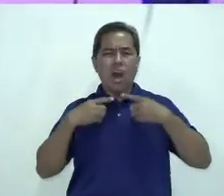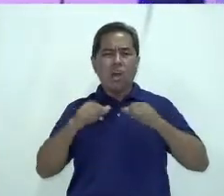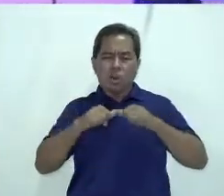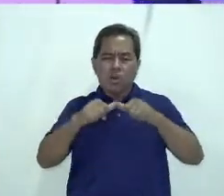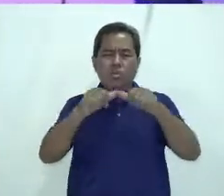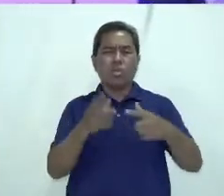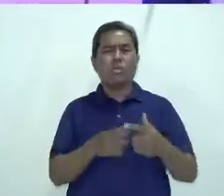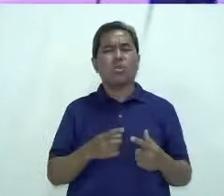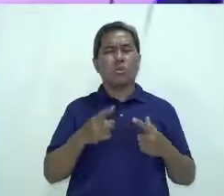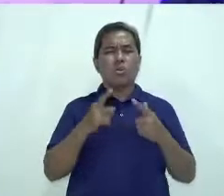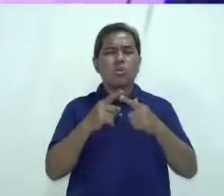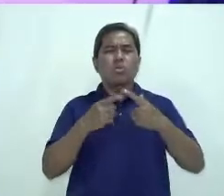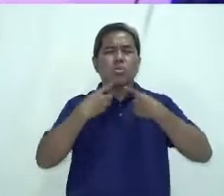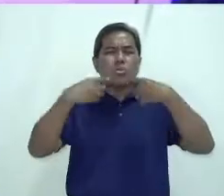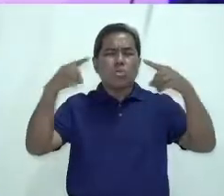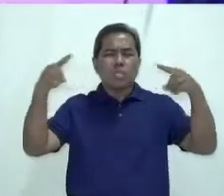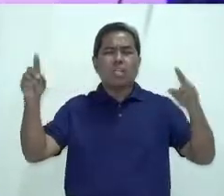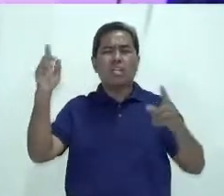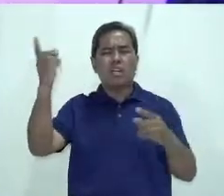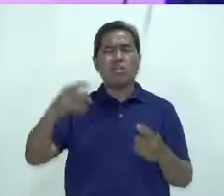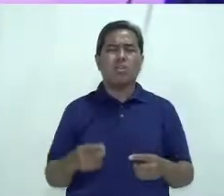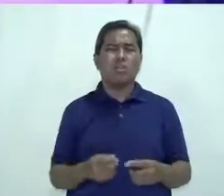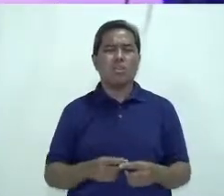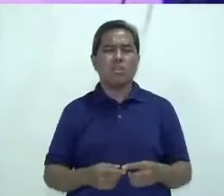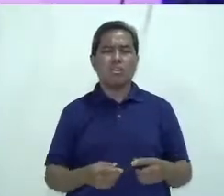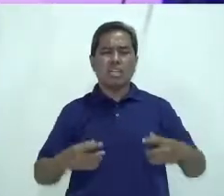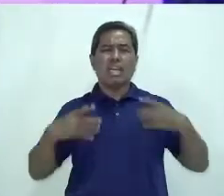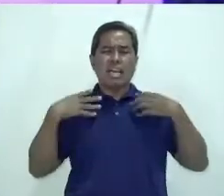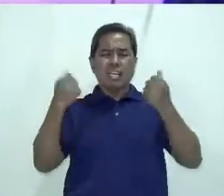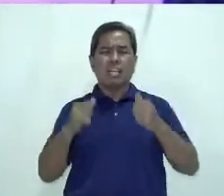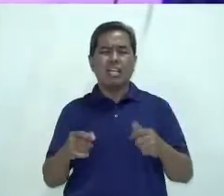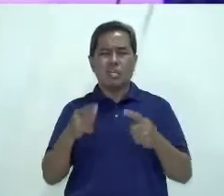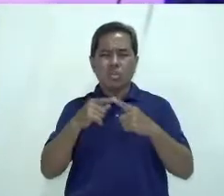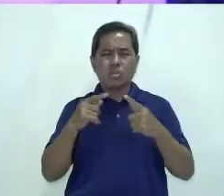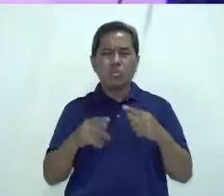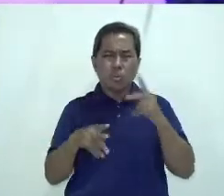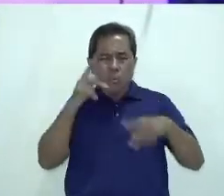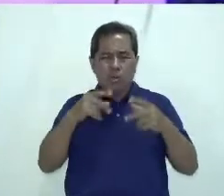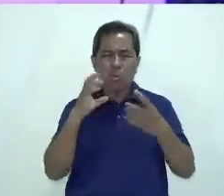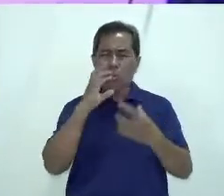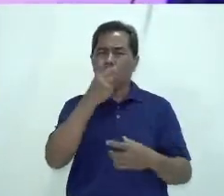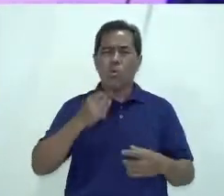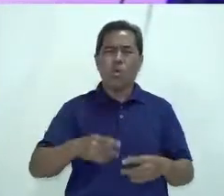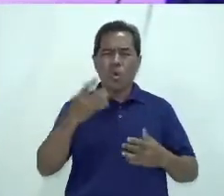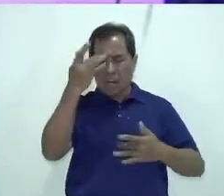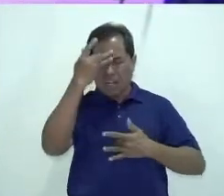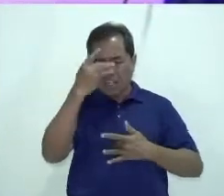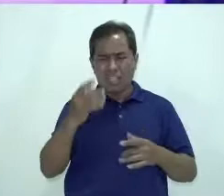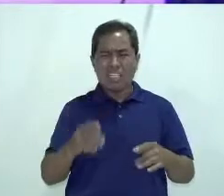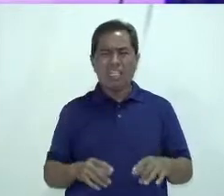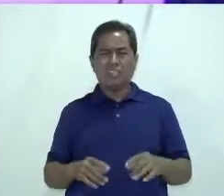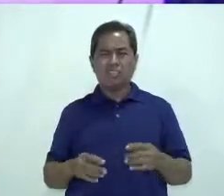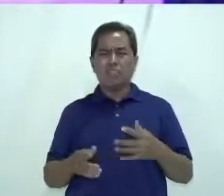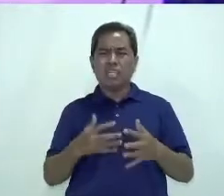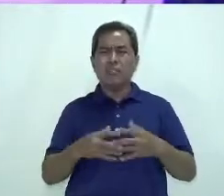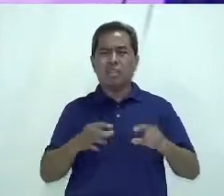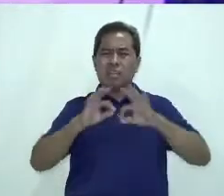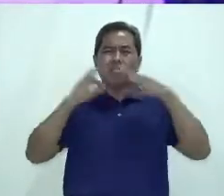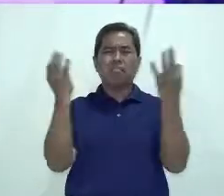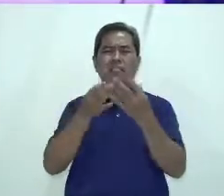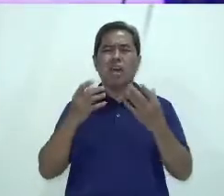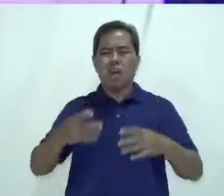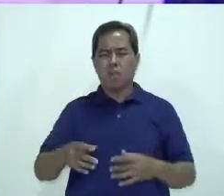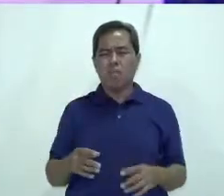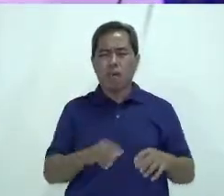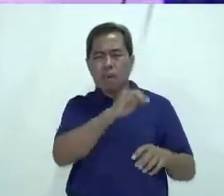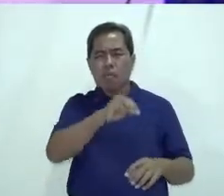for everyone who are sick right now. For every individual, family members that we have, Lord God, who are sick, Lord, we thank you for the